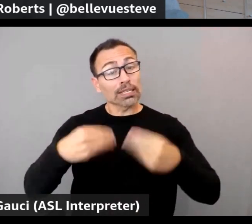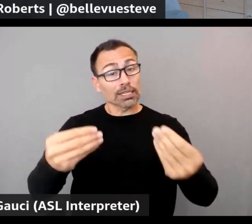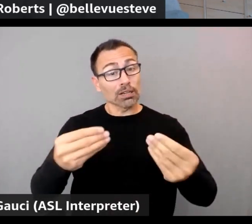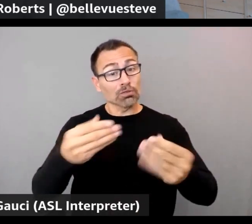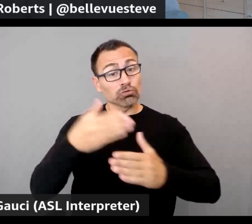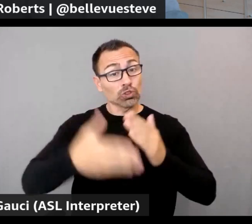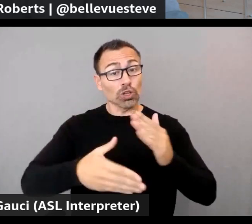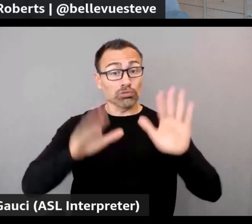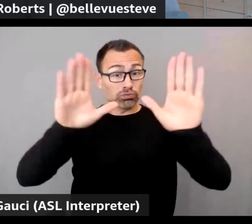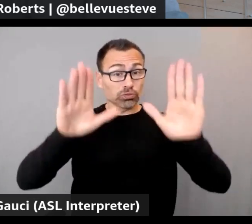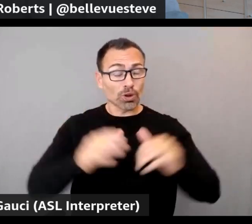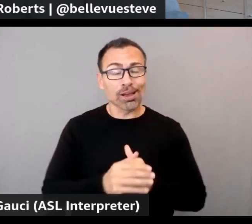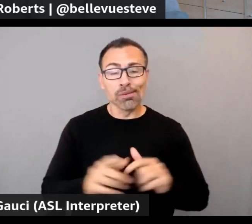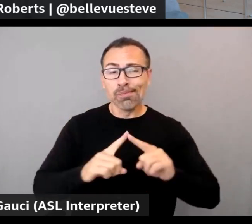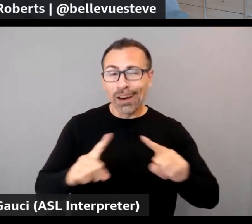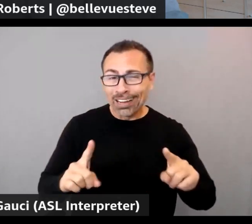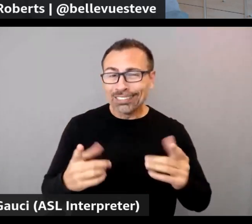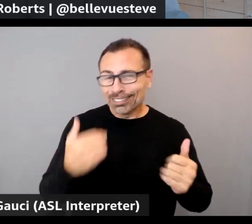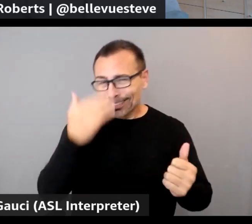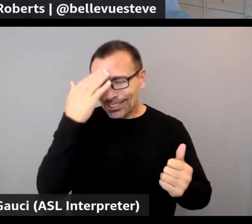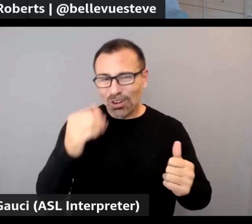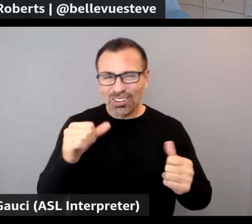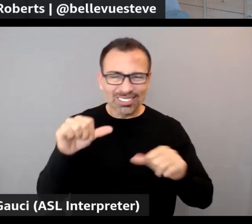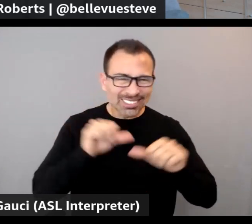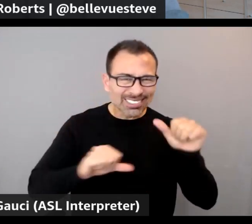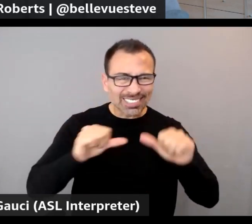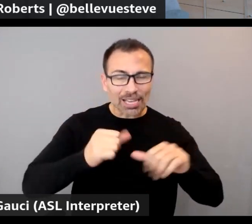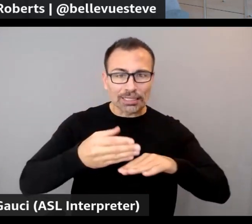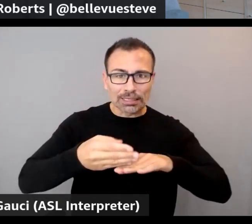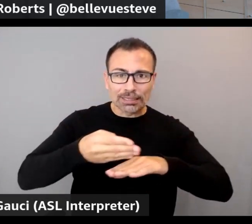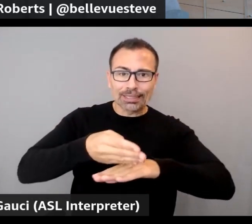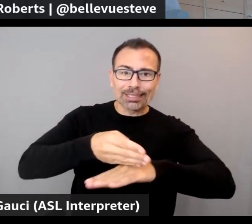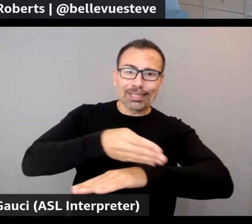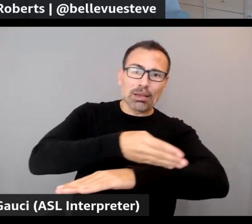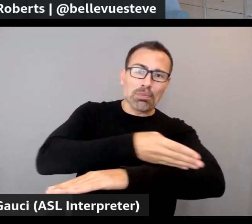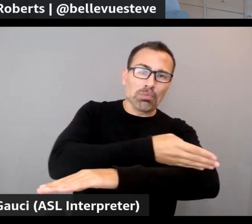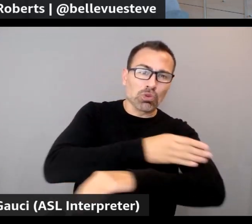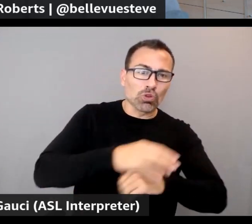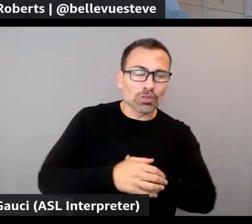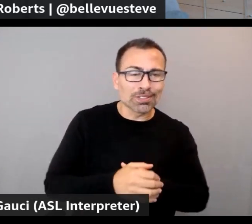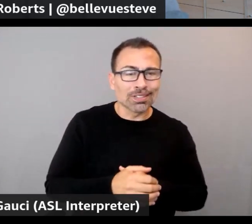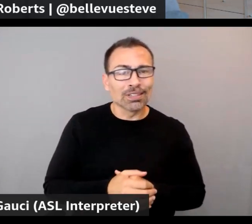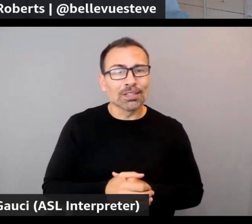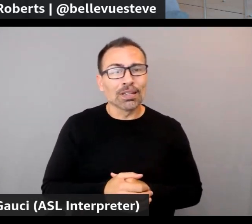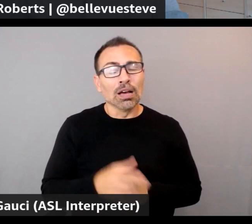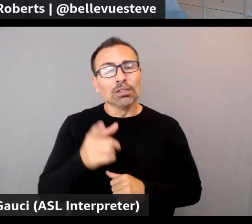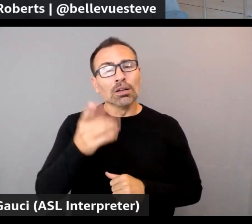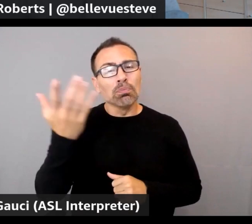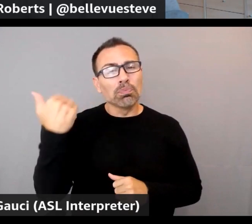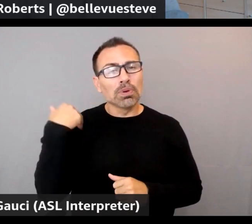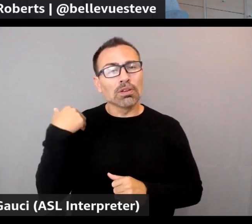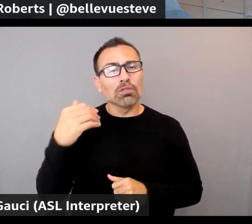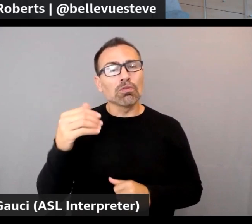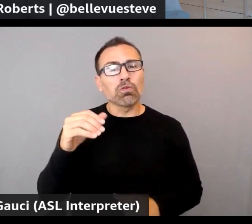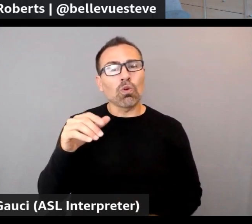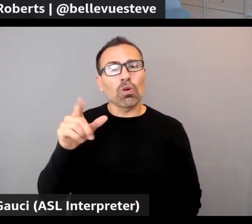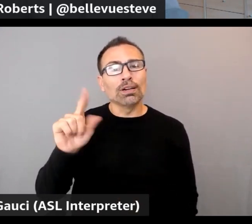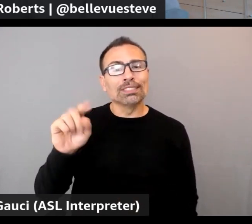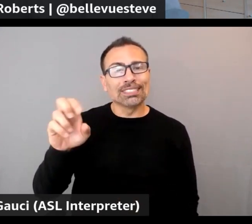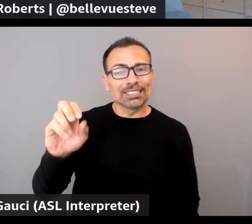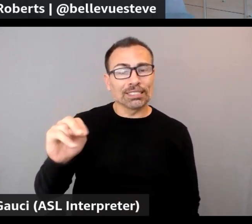the science improves, and like I think either Aaron and Steve, you mentioned that machine learning is moving so